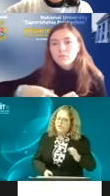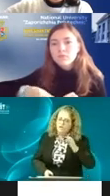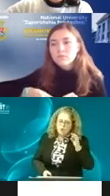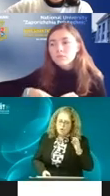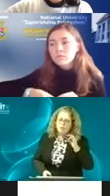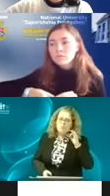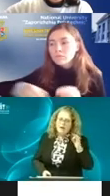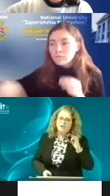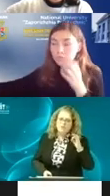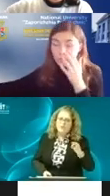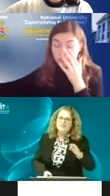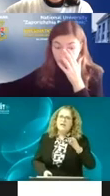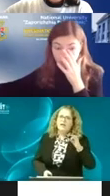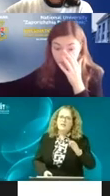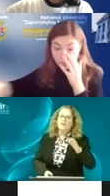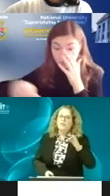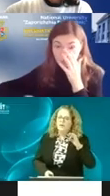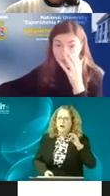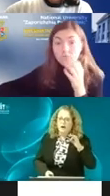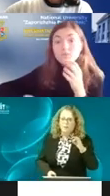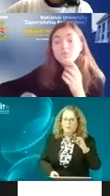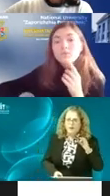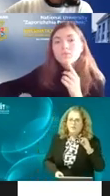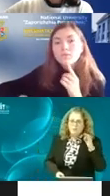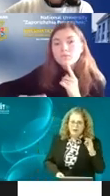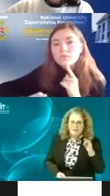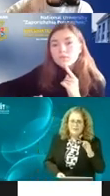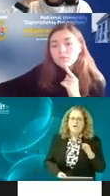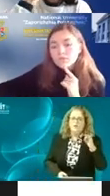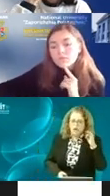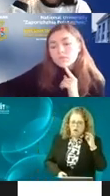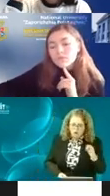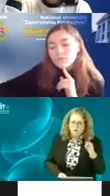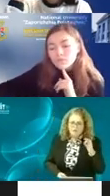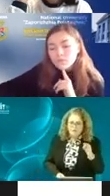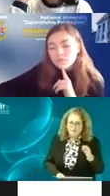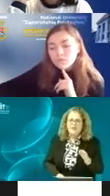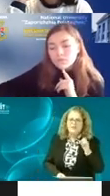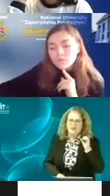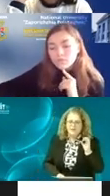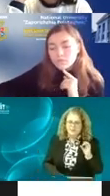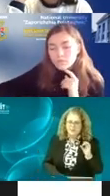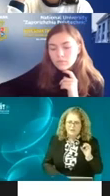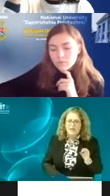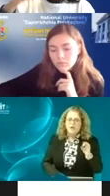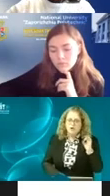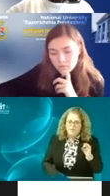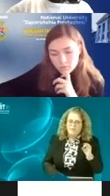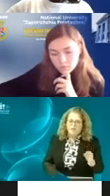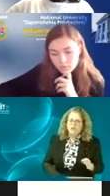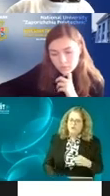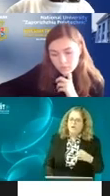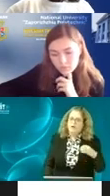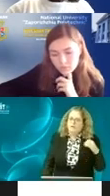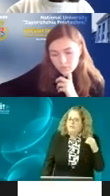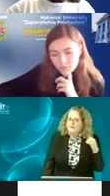functionality. There's no much difference in the prices. There is a lot of difference in the experience. So